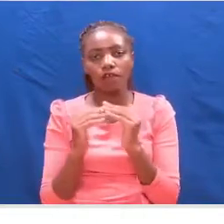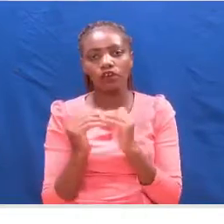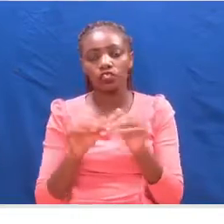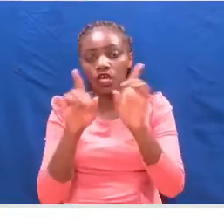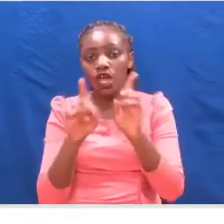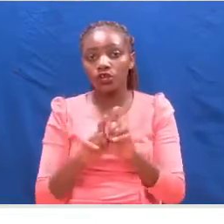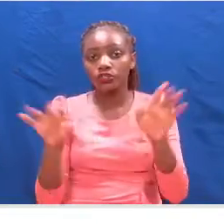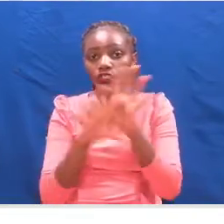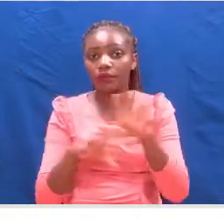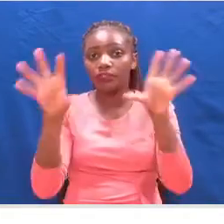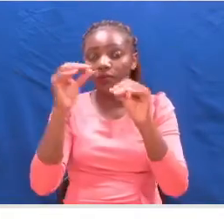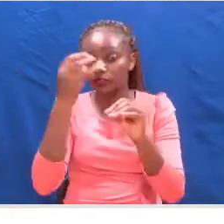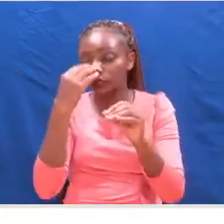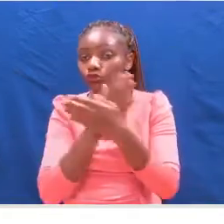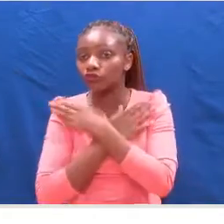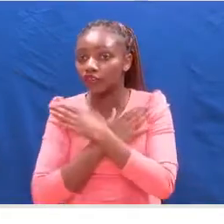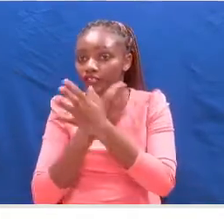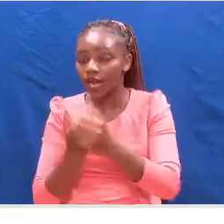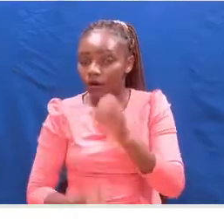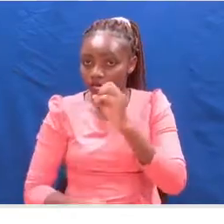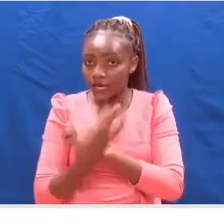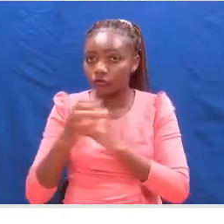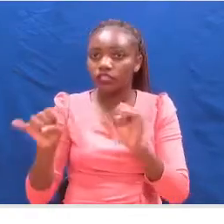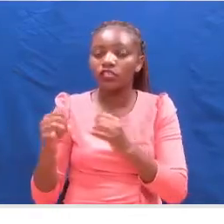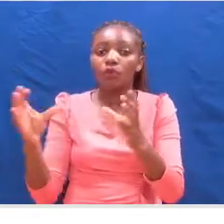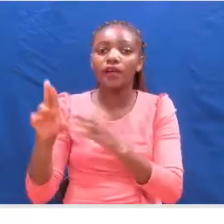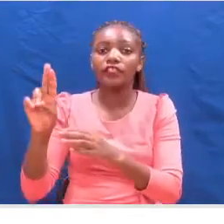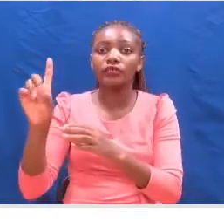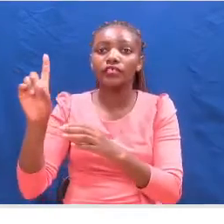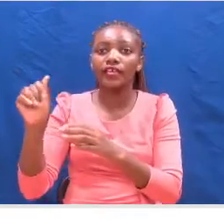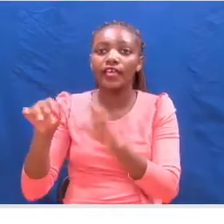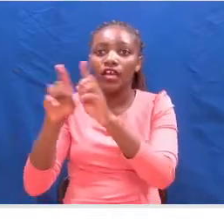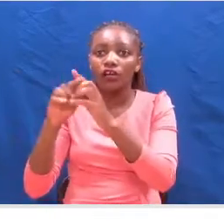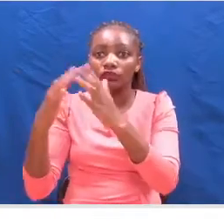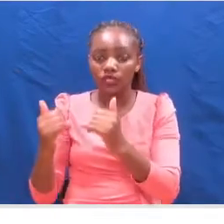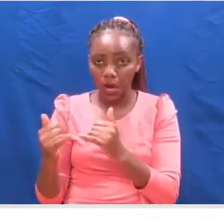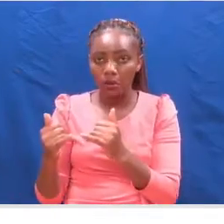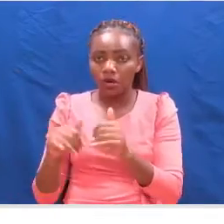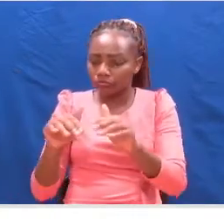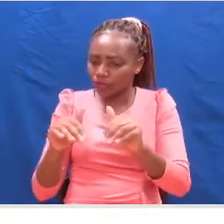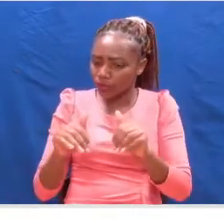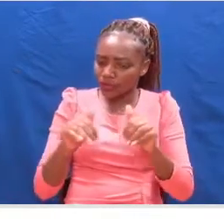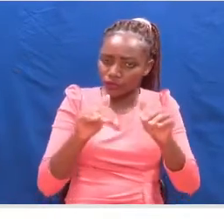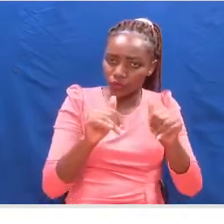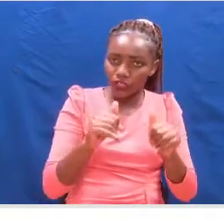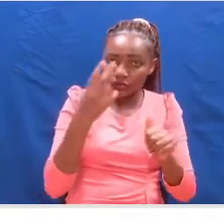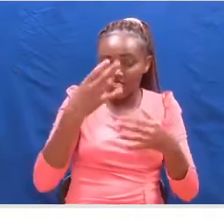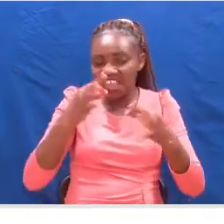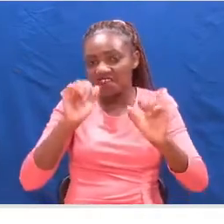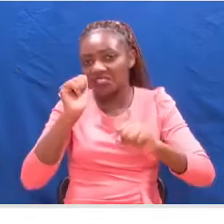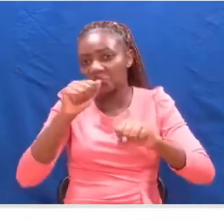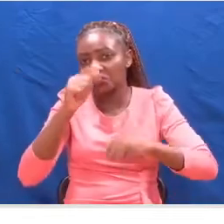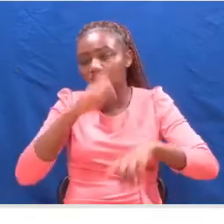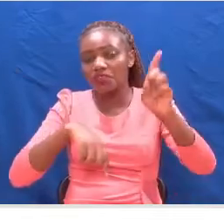Deputy President William Ruto allies having launched their new party UDA. Now it's just a matter of wait and see whether the win or